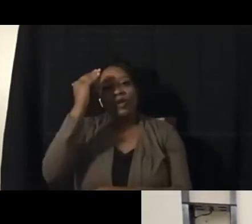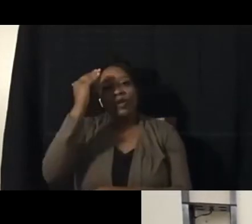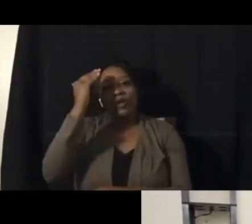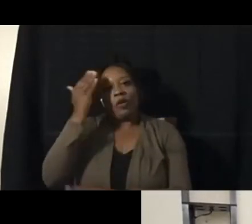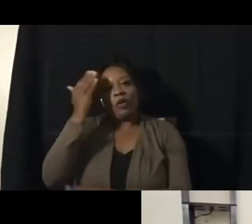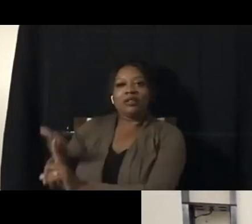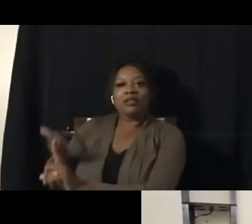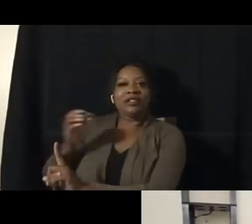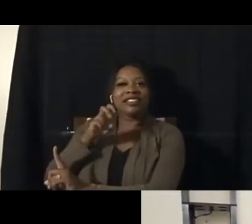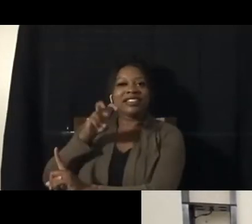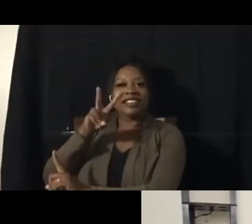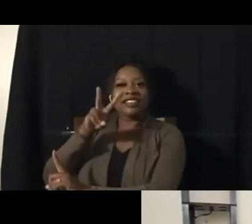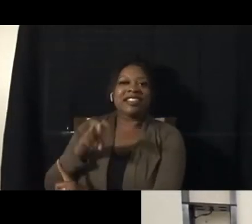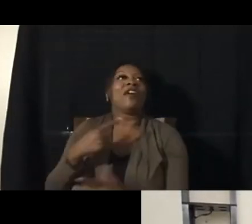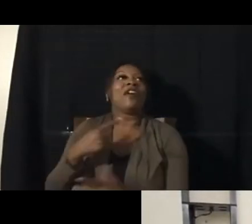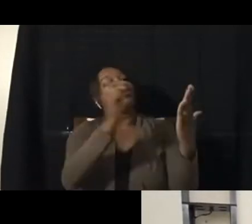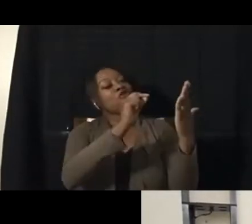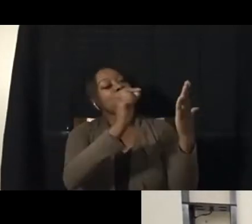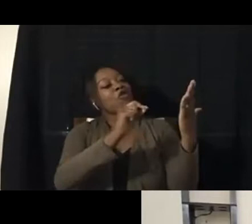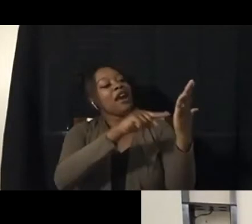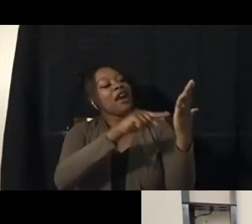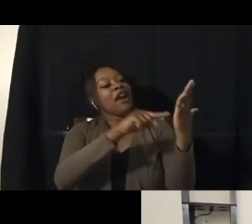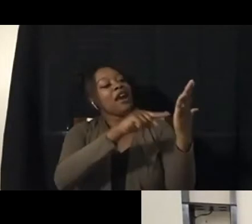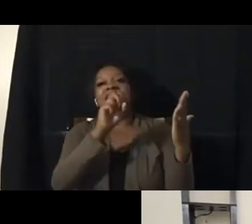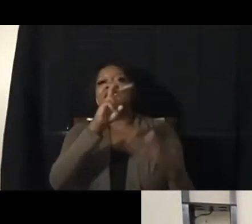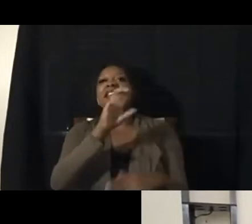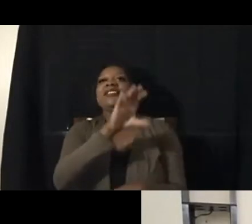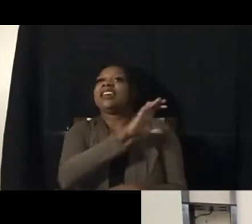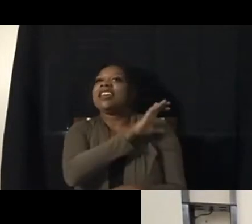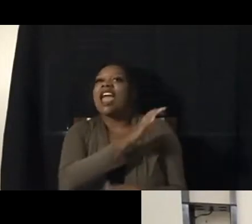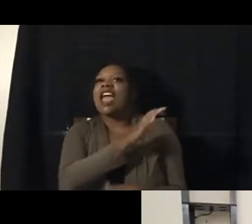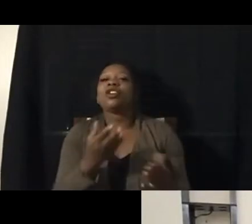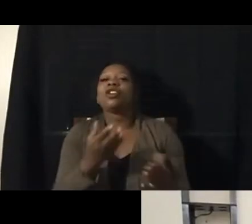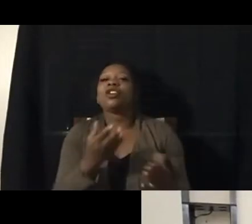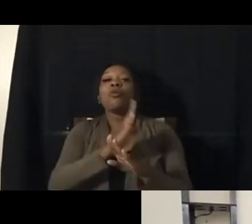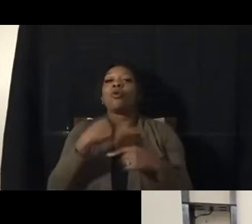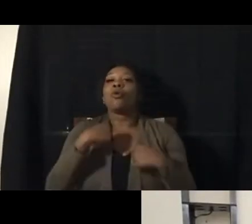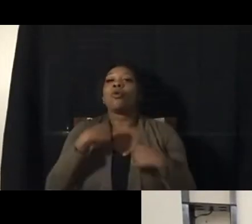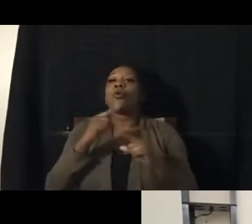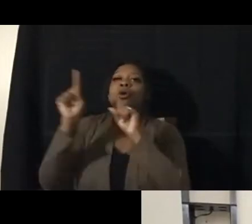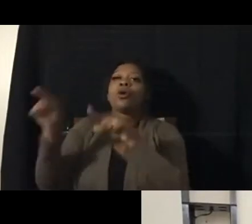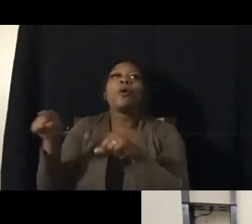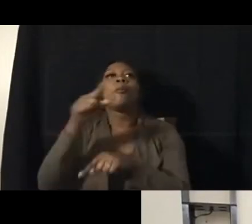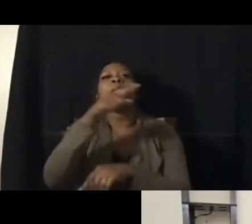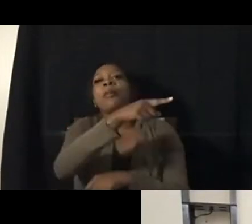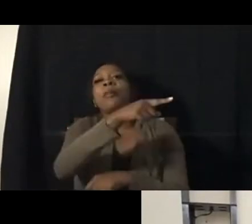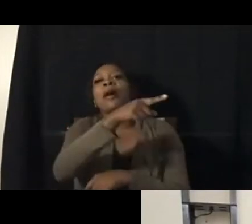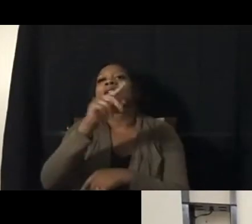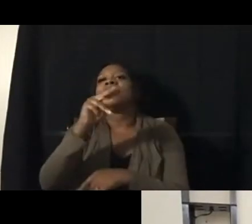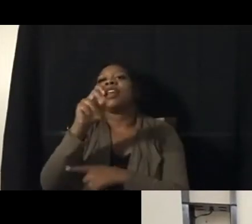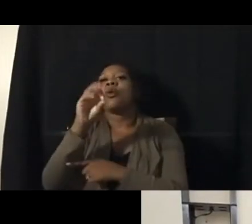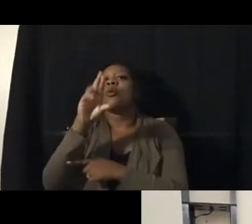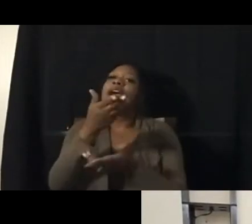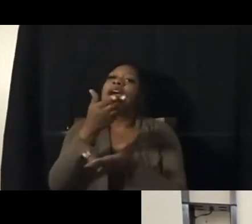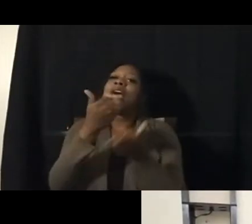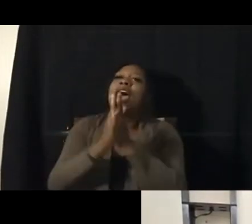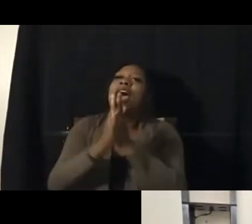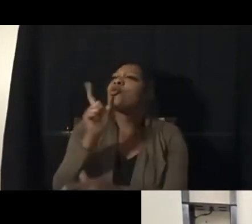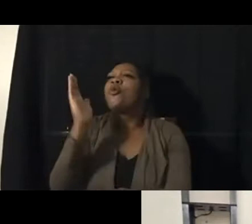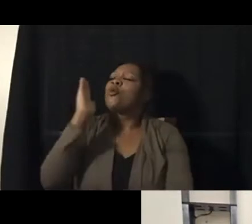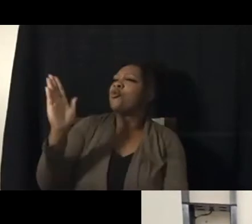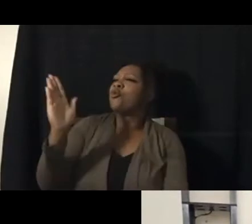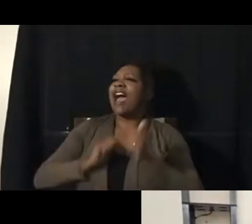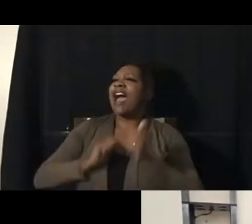writing the Steve character, and before we got to shoot, the network was like, "Who's gonna play Steve?" And I'm like, "Well, Steve." And then they're